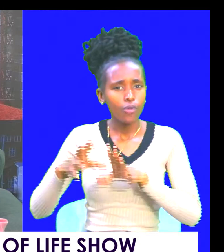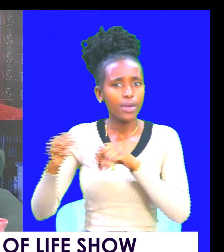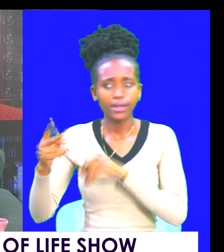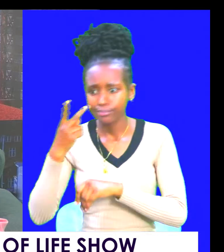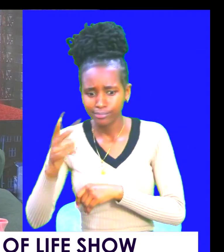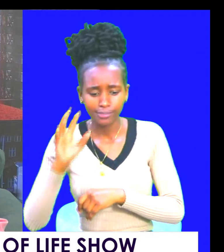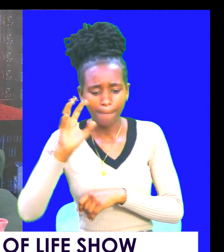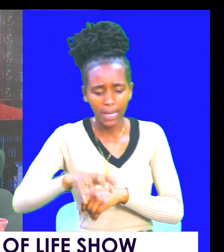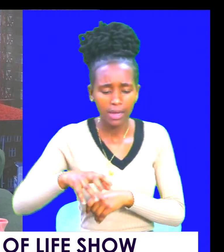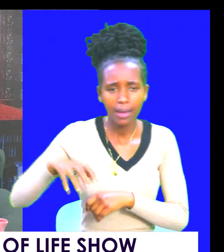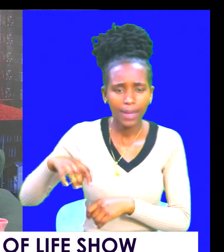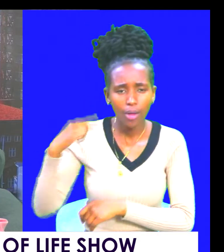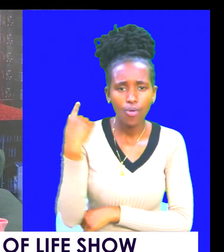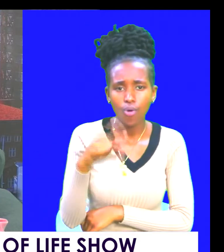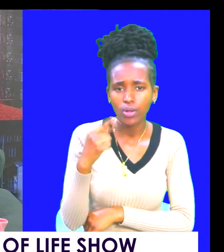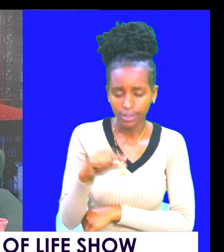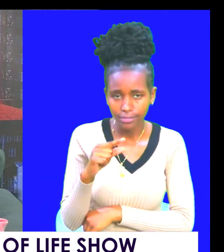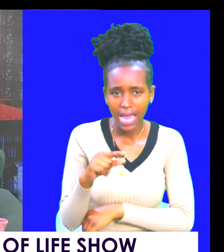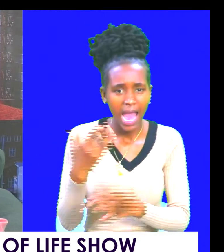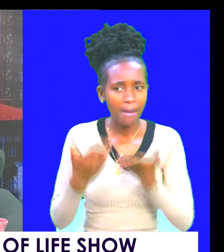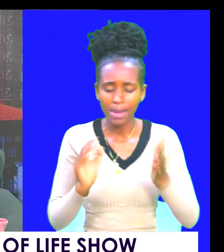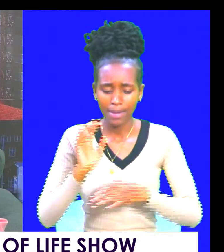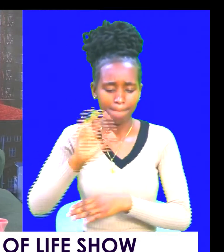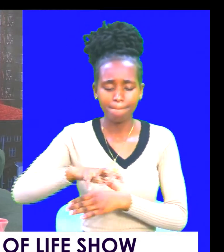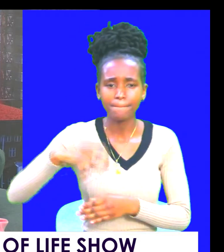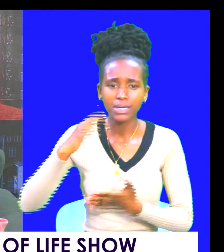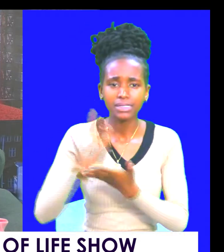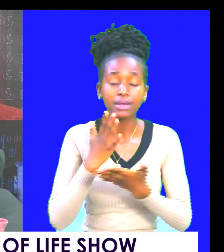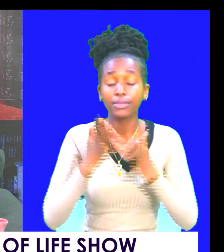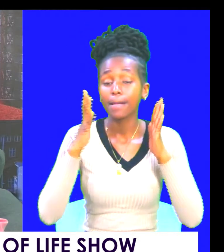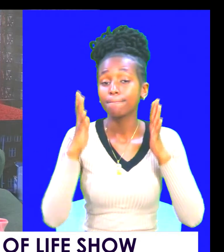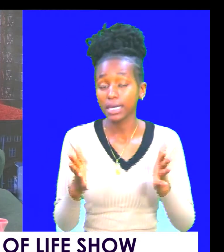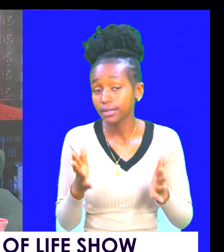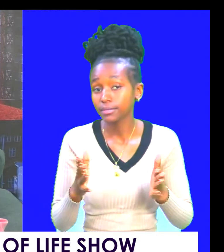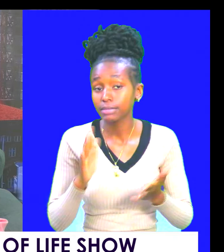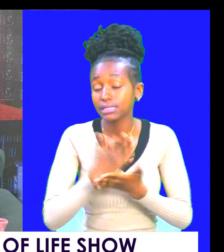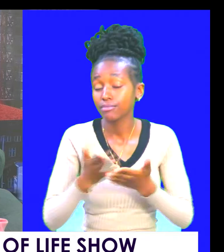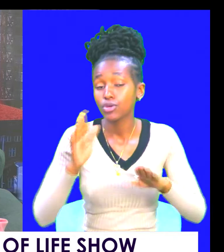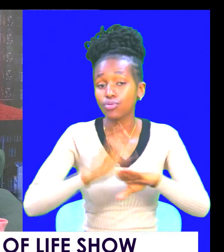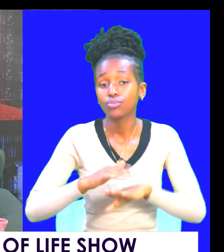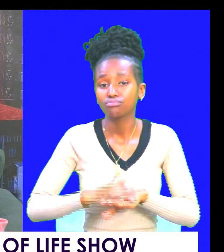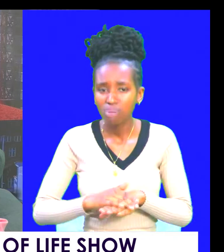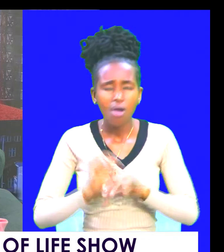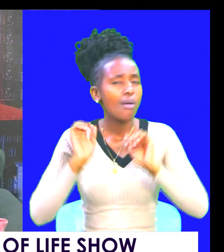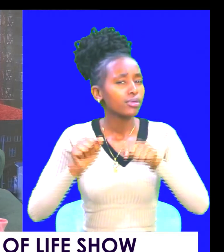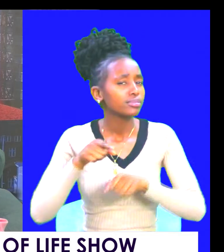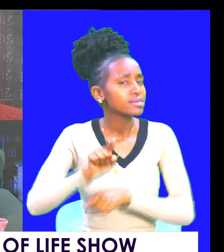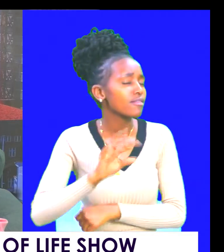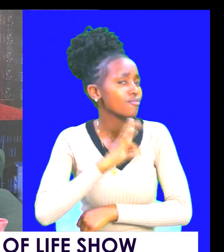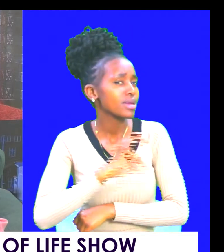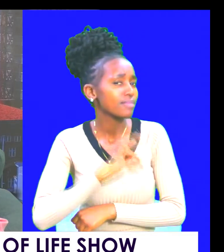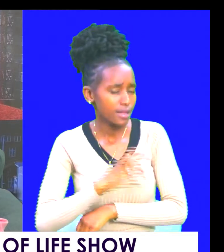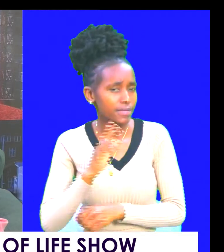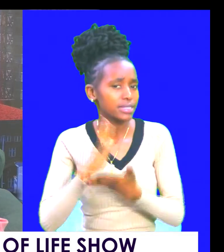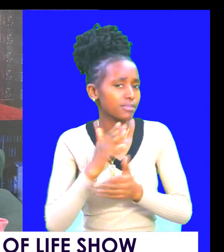Have you ever struck a jackpot? Have you ever gained something and it is